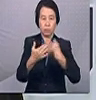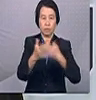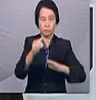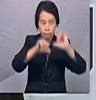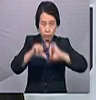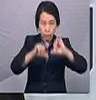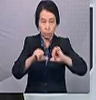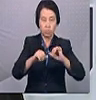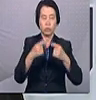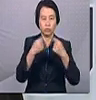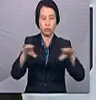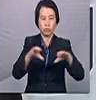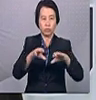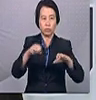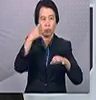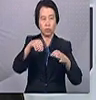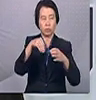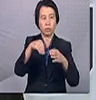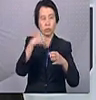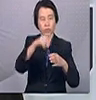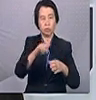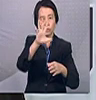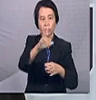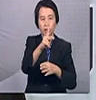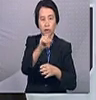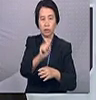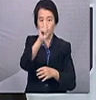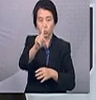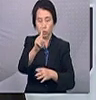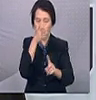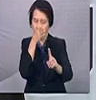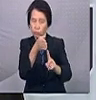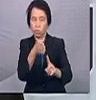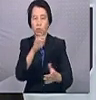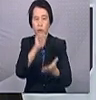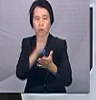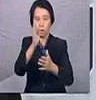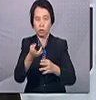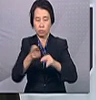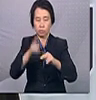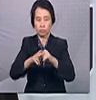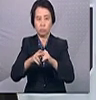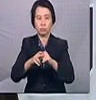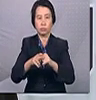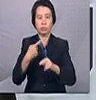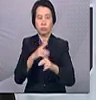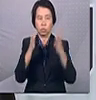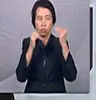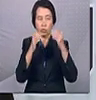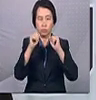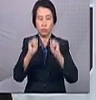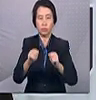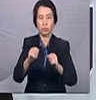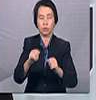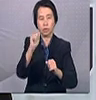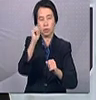are trying to do a pool in terms of 5 cases, 1 go. And that will increase our capacity and hopefully the turnaround